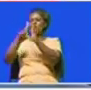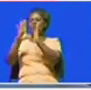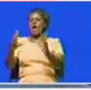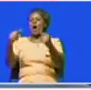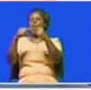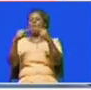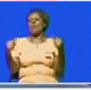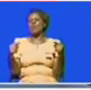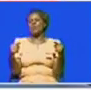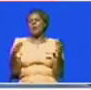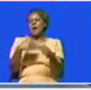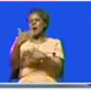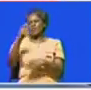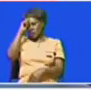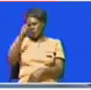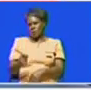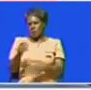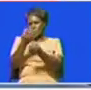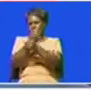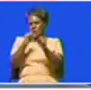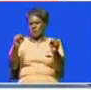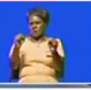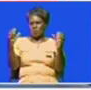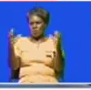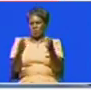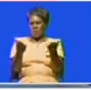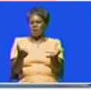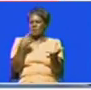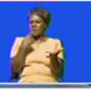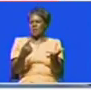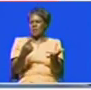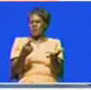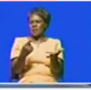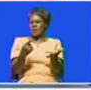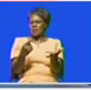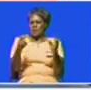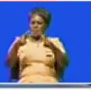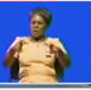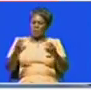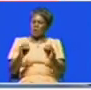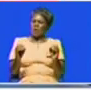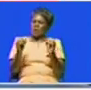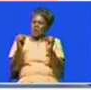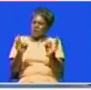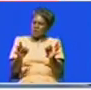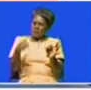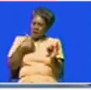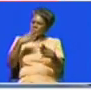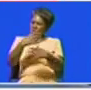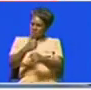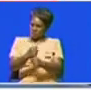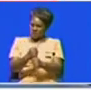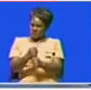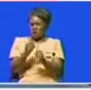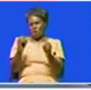that. After the judgment, the president and the Jubilee team are now coming to say, why didn't they scrutinize? If they had the confidence, they would